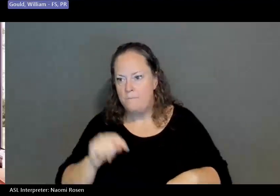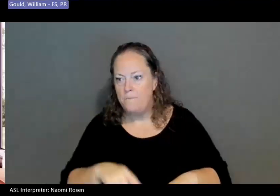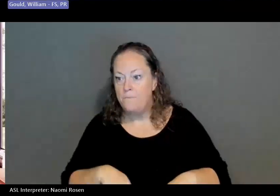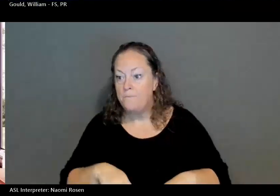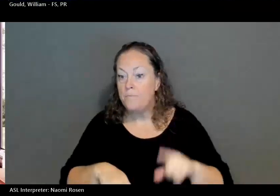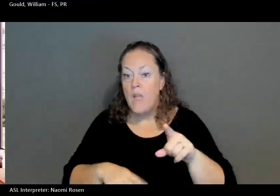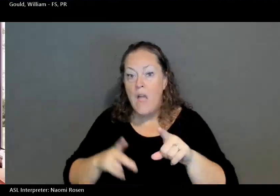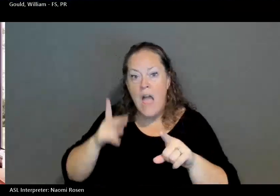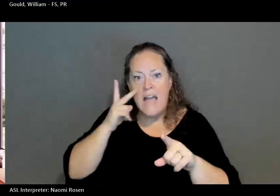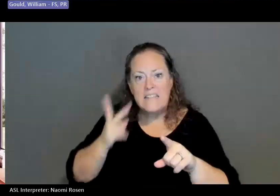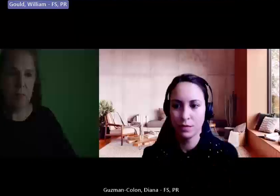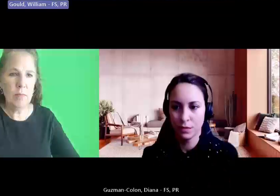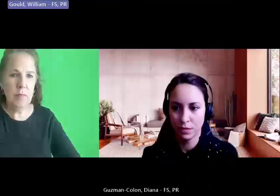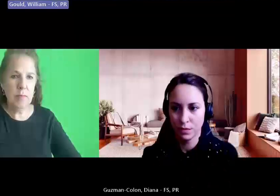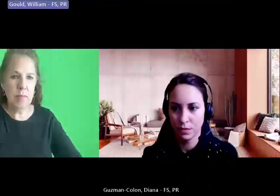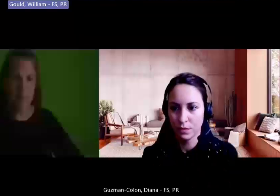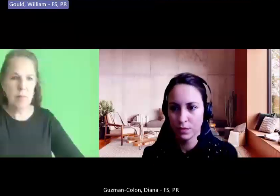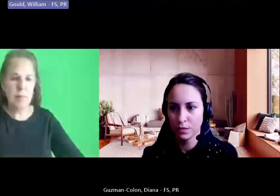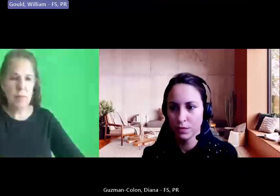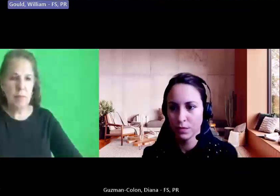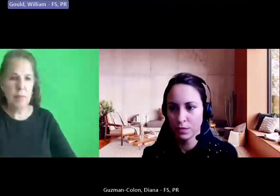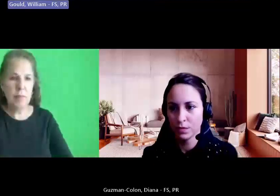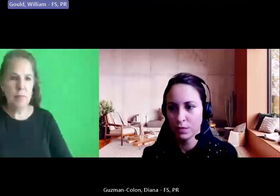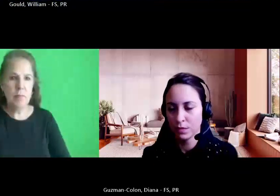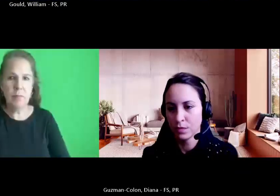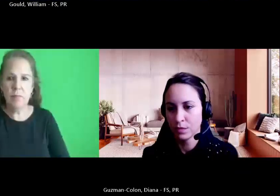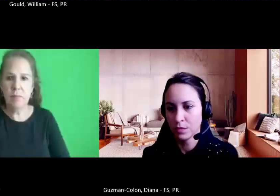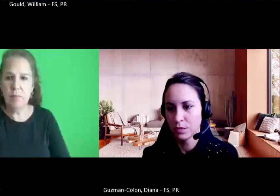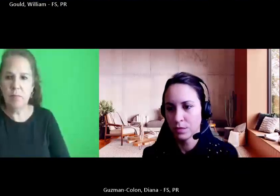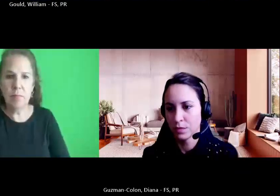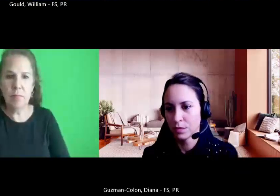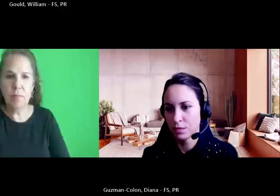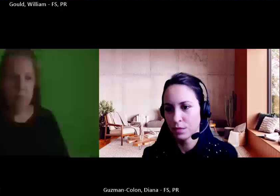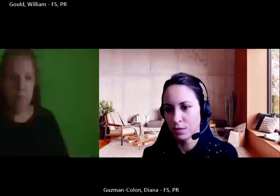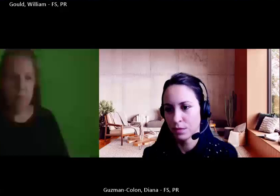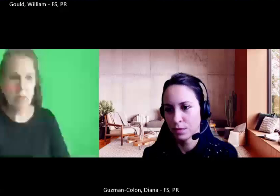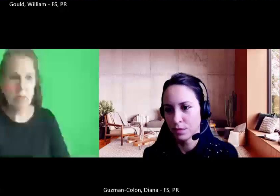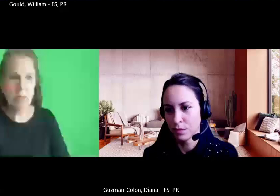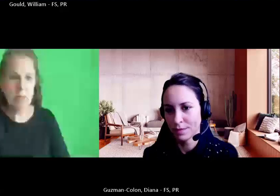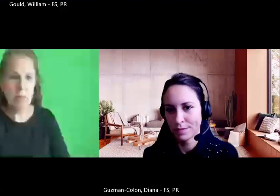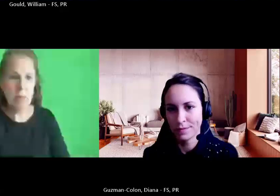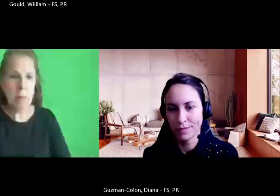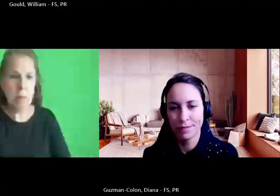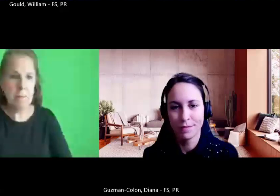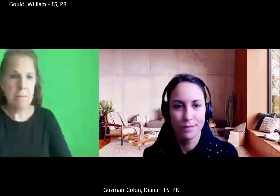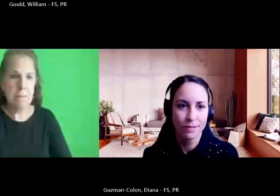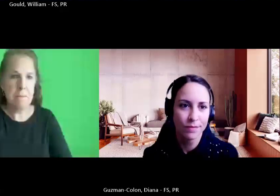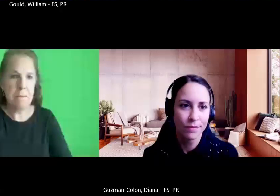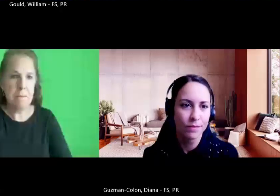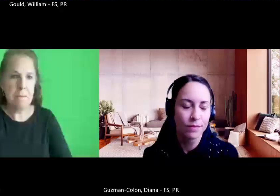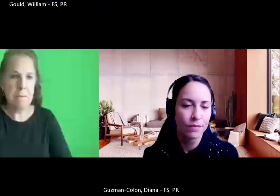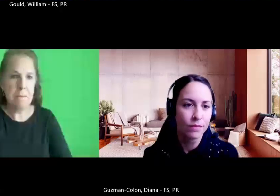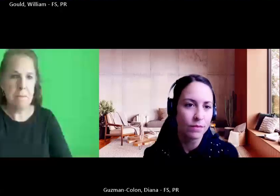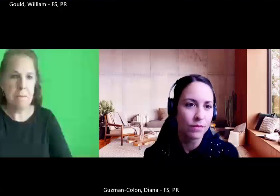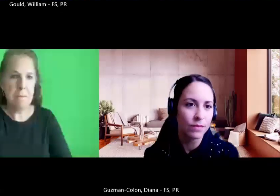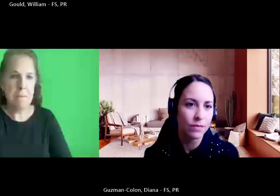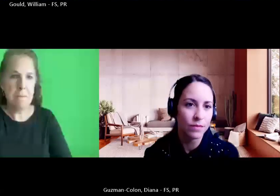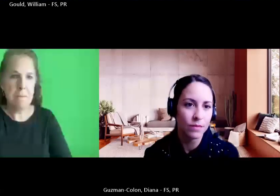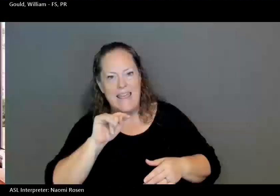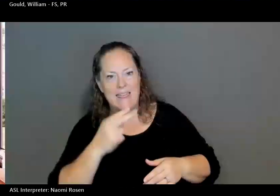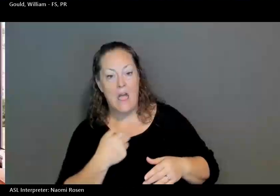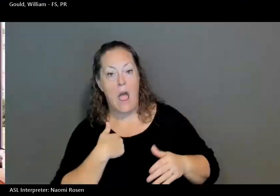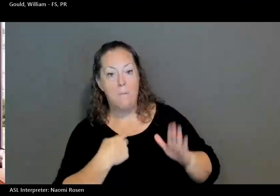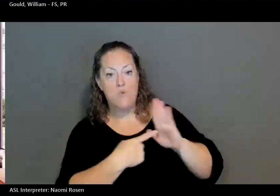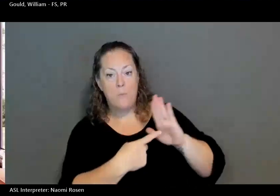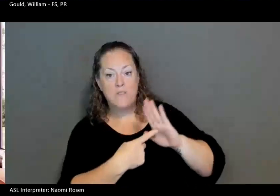Keith Felipe. Yes. Yeah. Yes. Greetings, everybody. My name is Keith Philippe, and I'm representing the